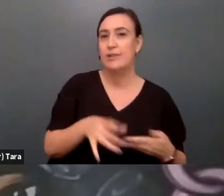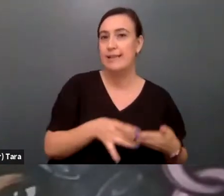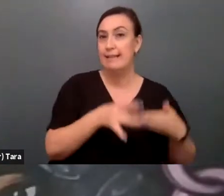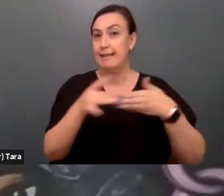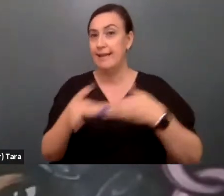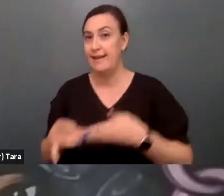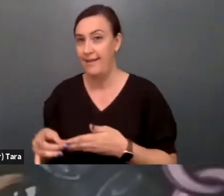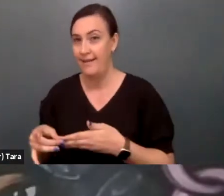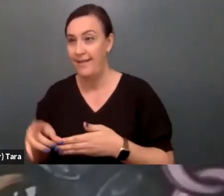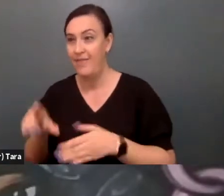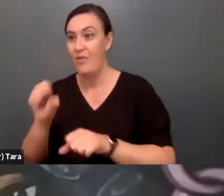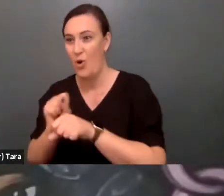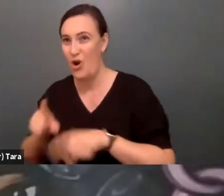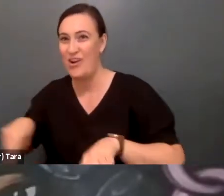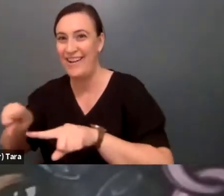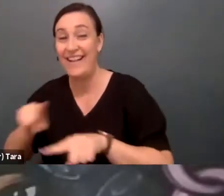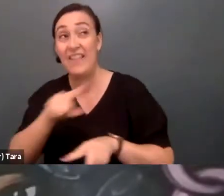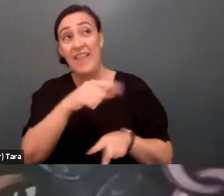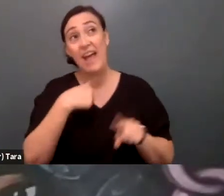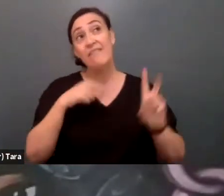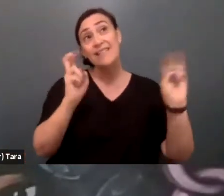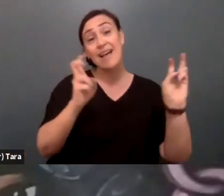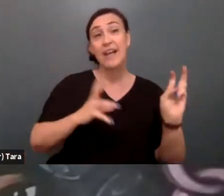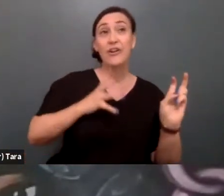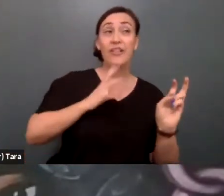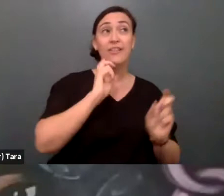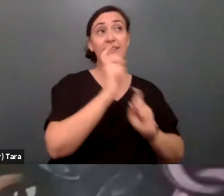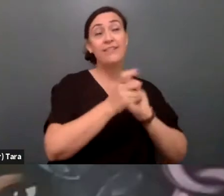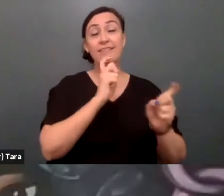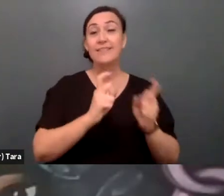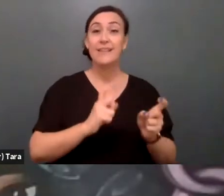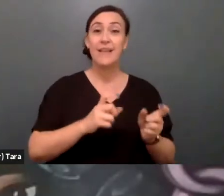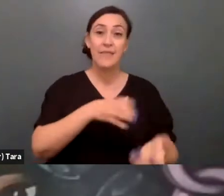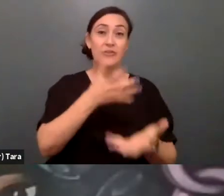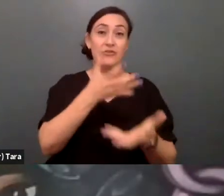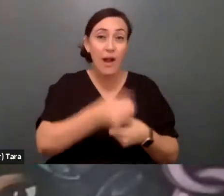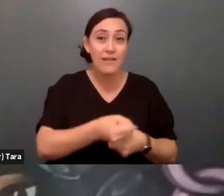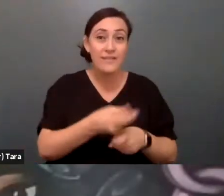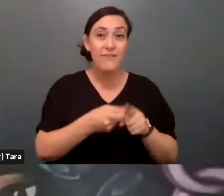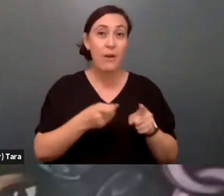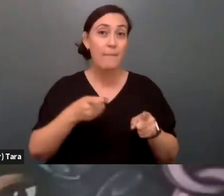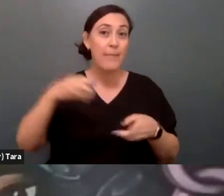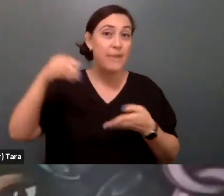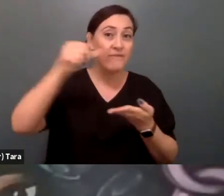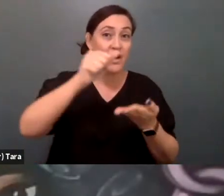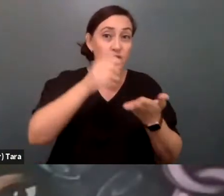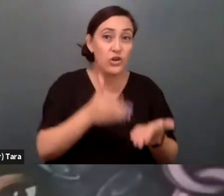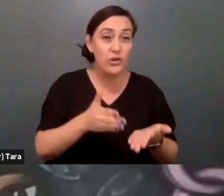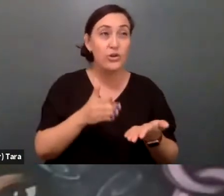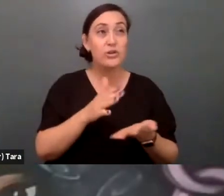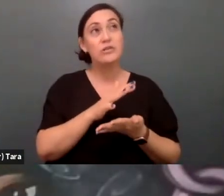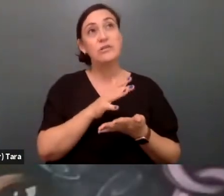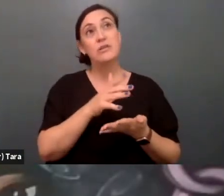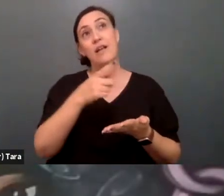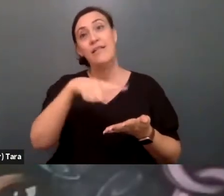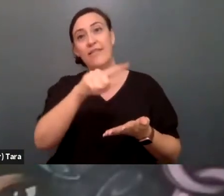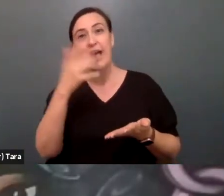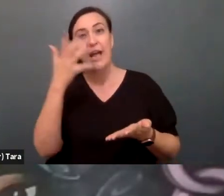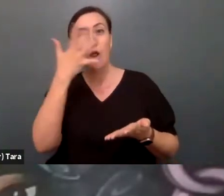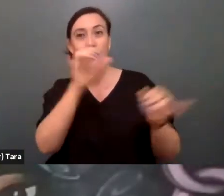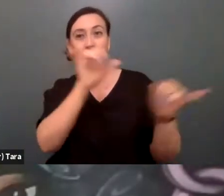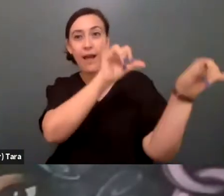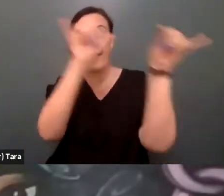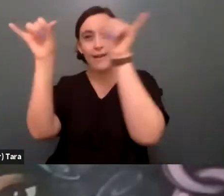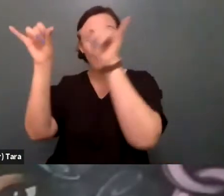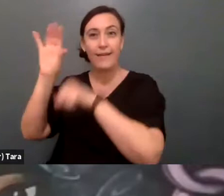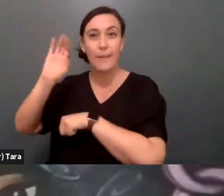are the ones with the title. They're the ones who have the trust of the funders. They're the ones who look like the